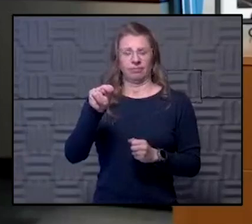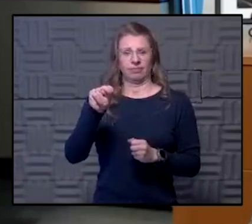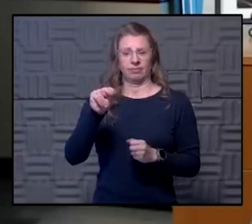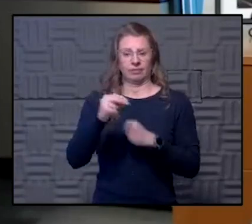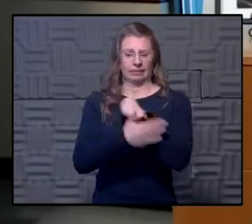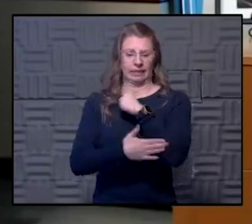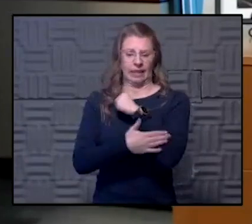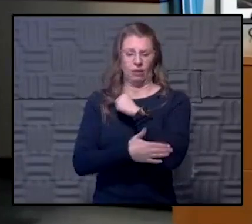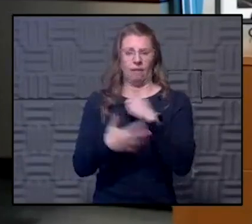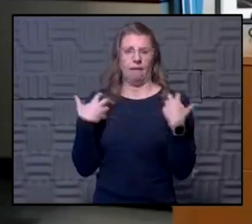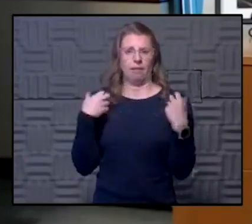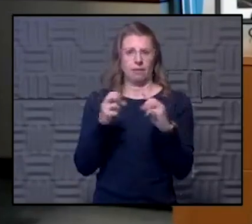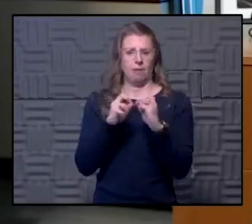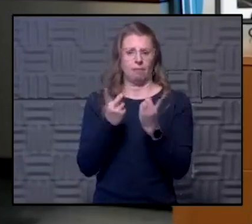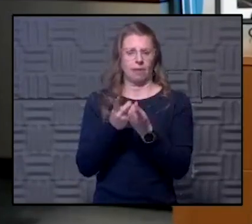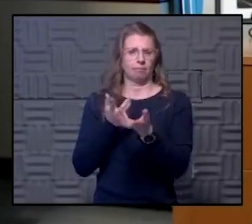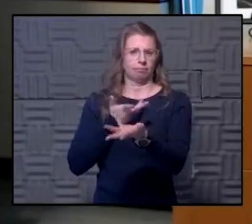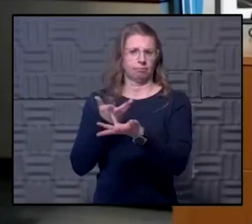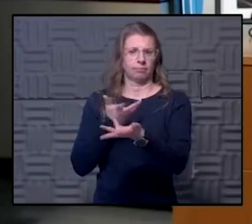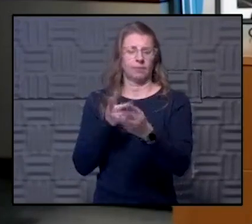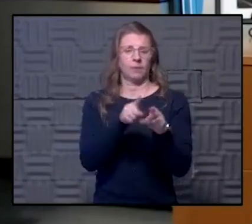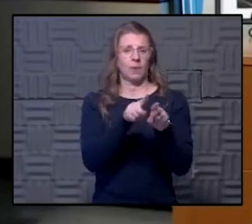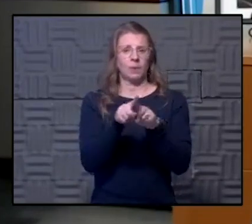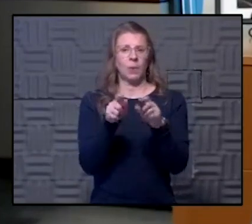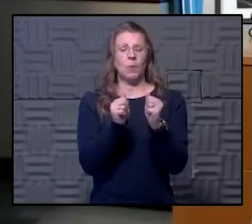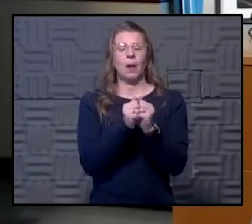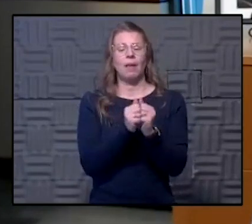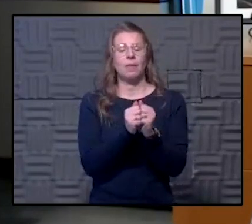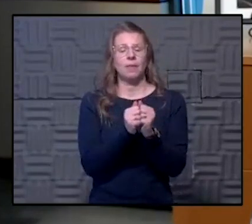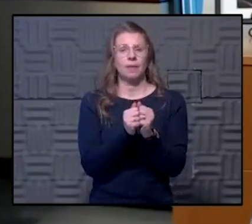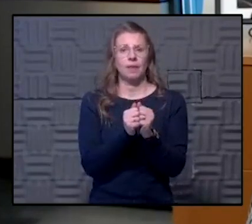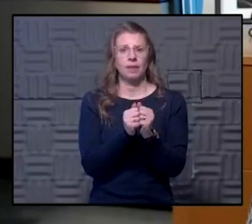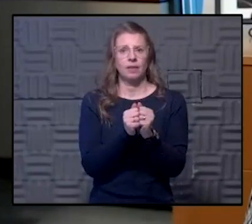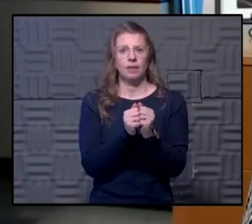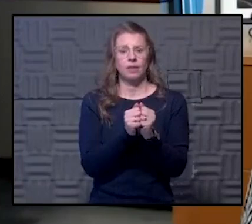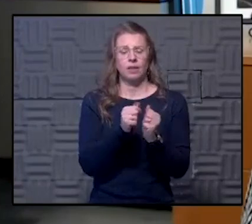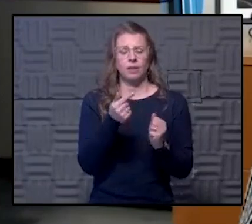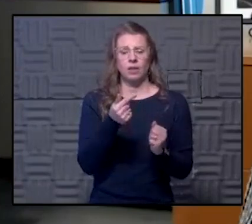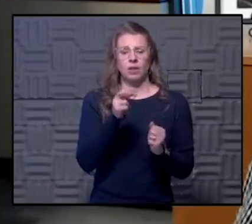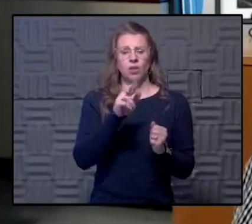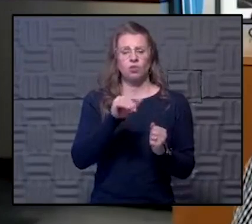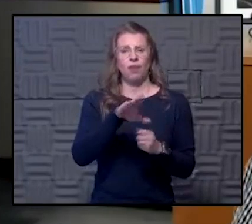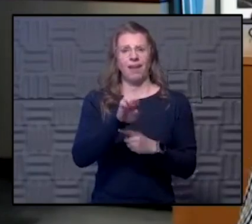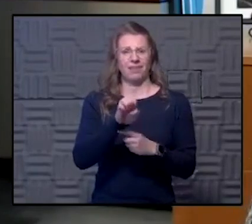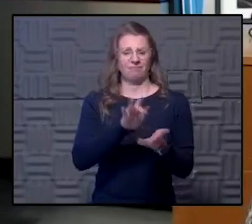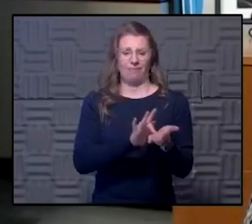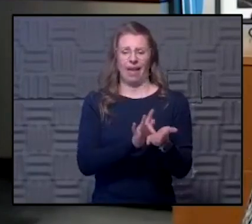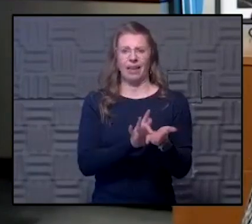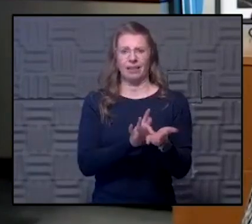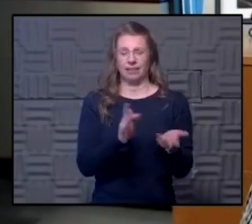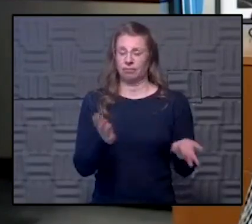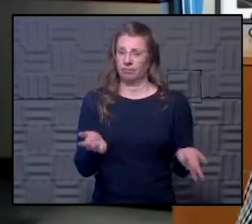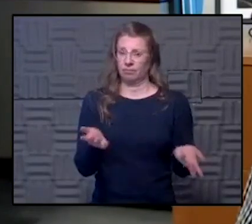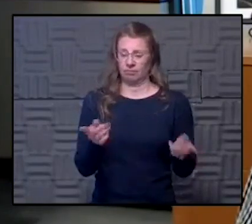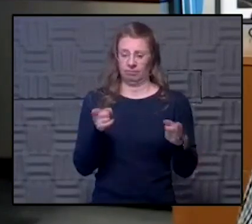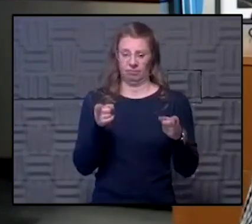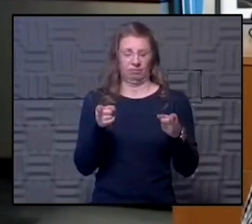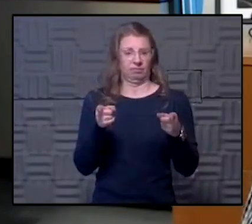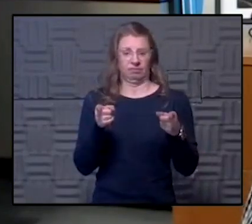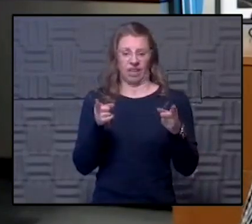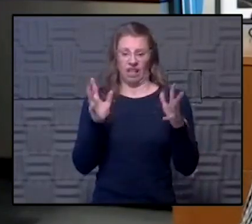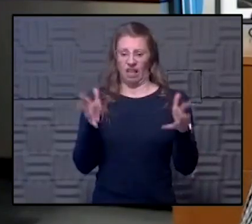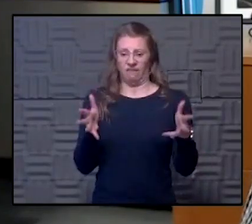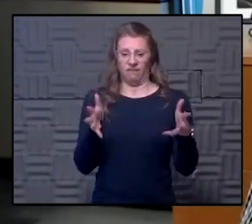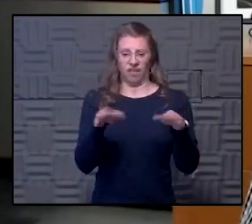health department and with the Grace Med, and according to them, they're not doses sitting